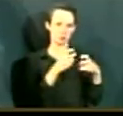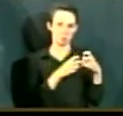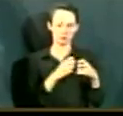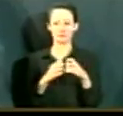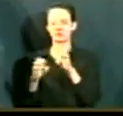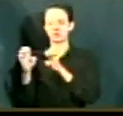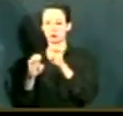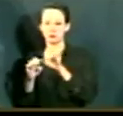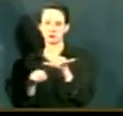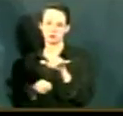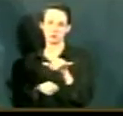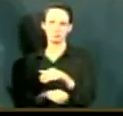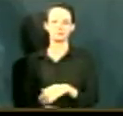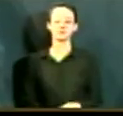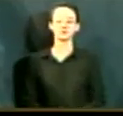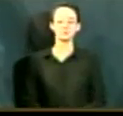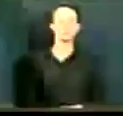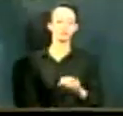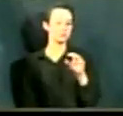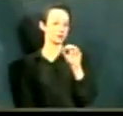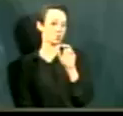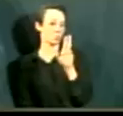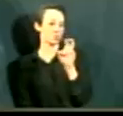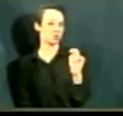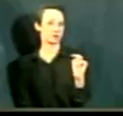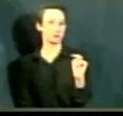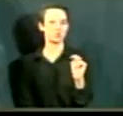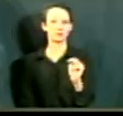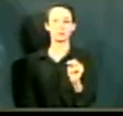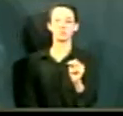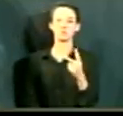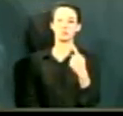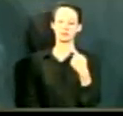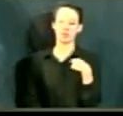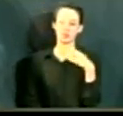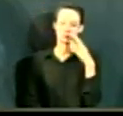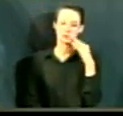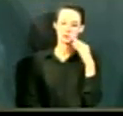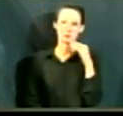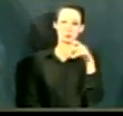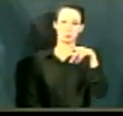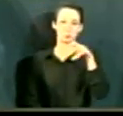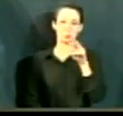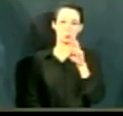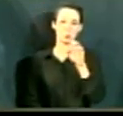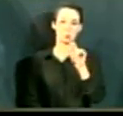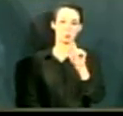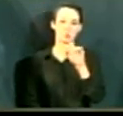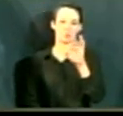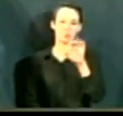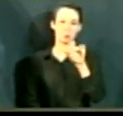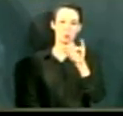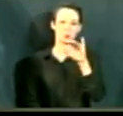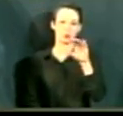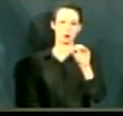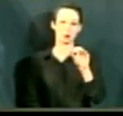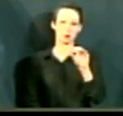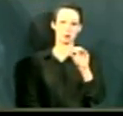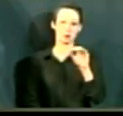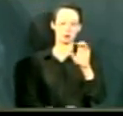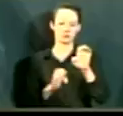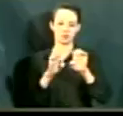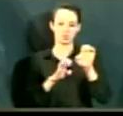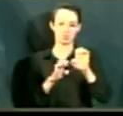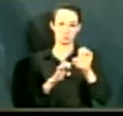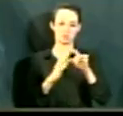Thank you. Ms. Owen. I did the portfolio evaluation as a pilot as a music teacher. And when